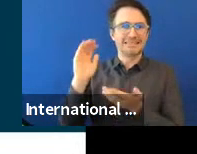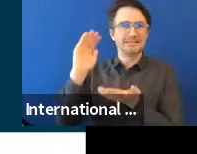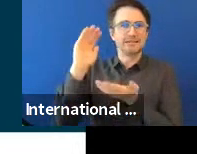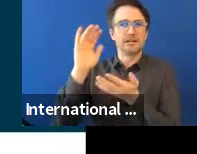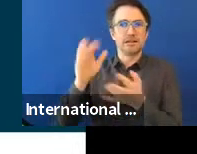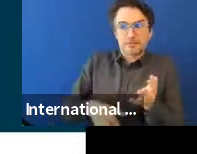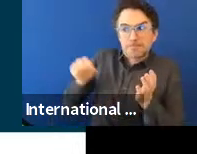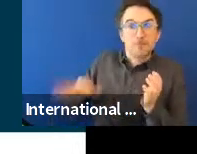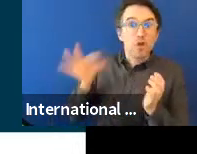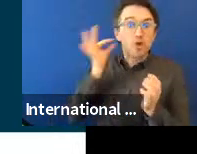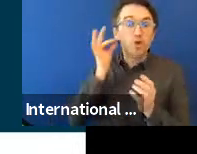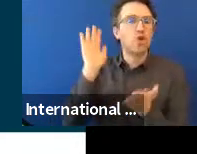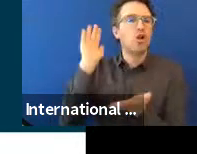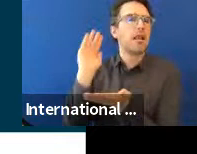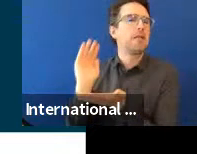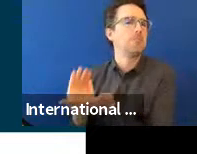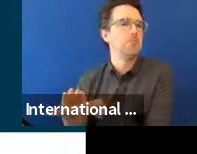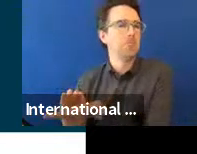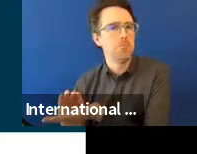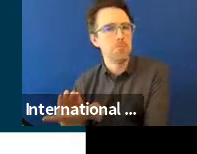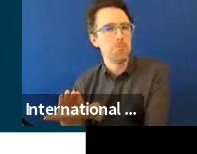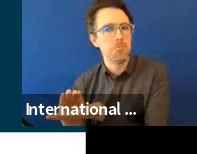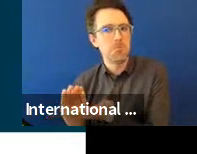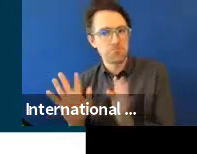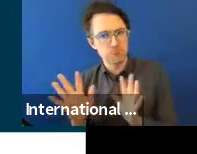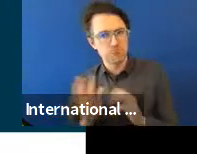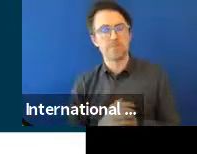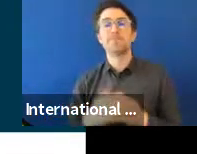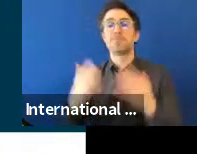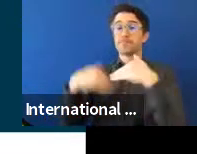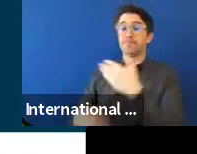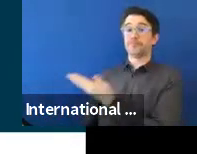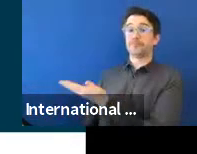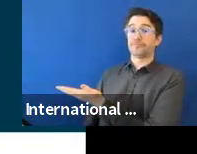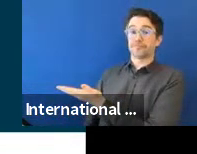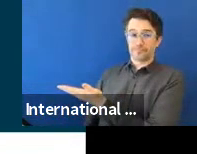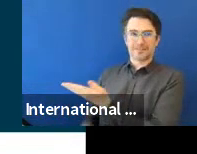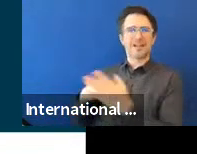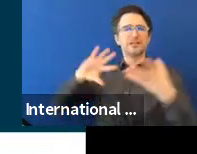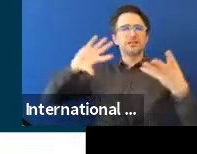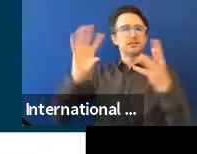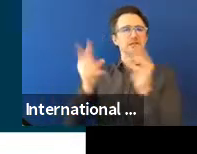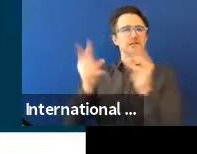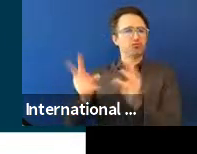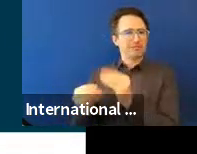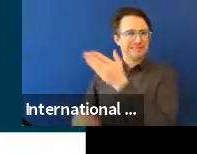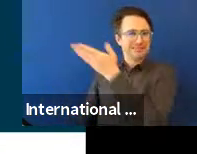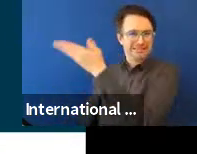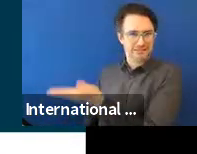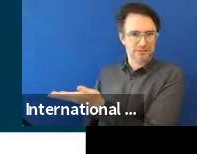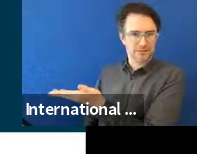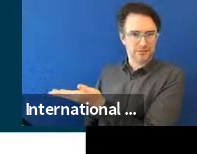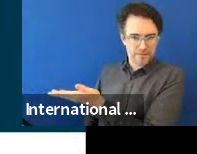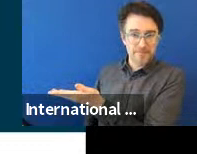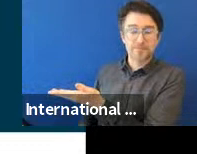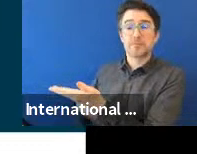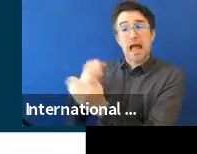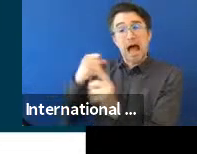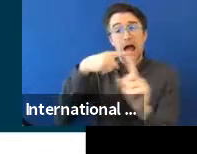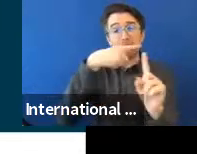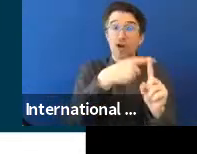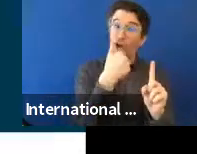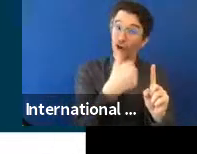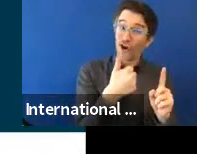a summary of the trends. There are some bad news and good news. Bad news is that it may be